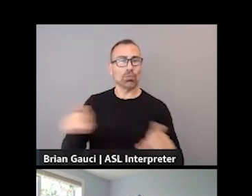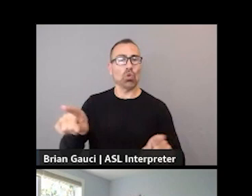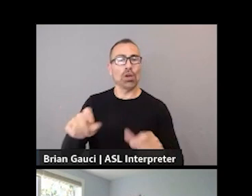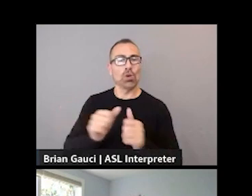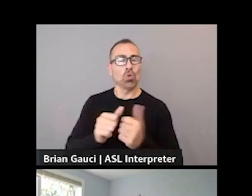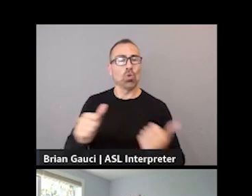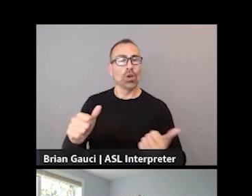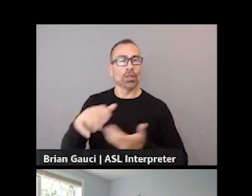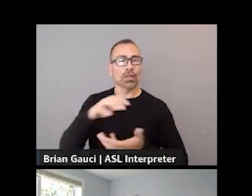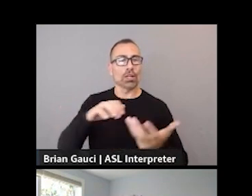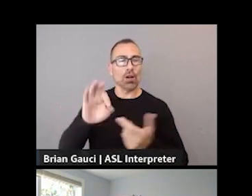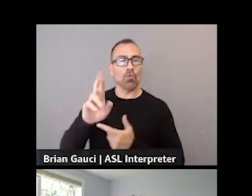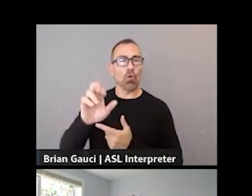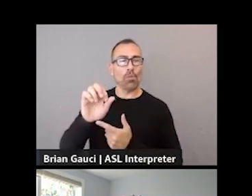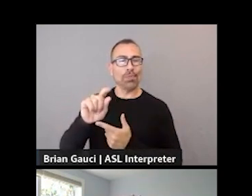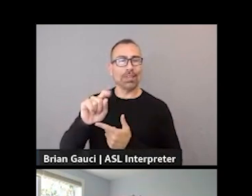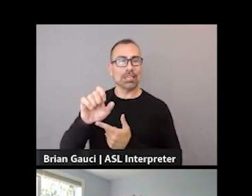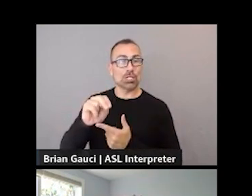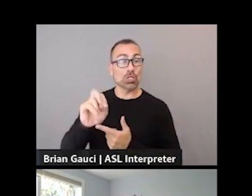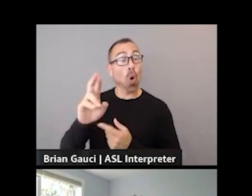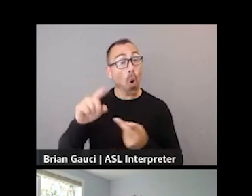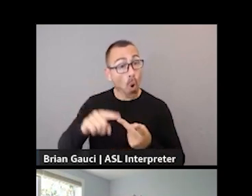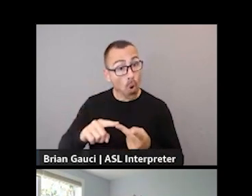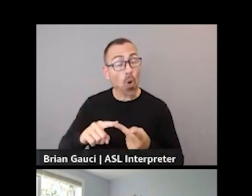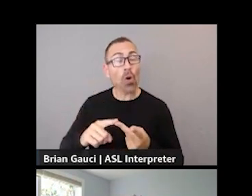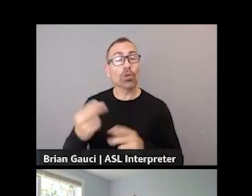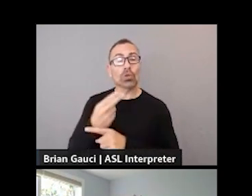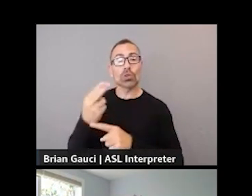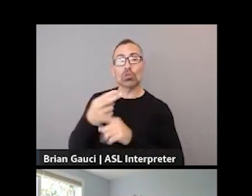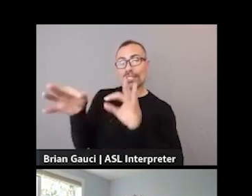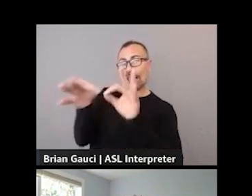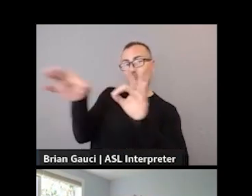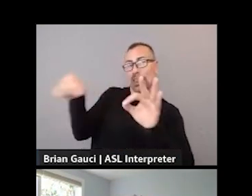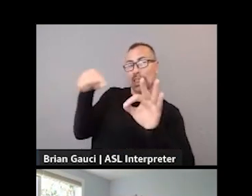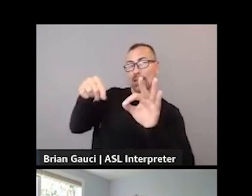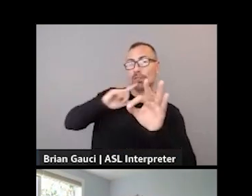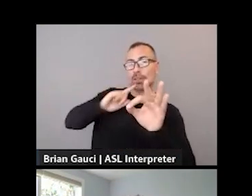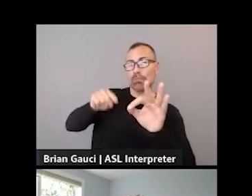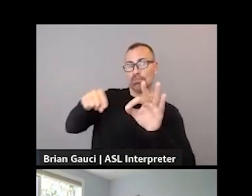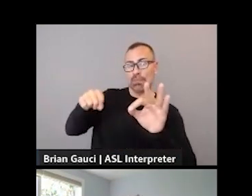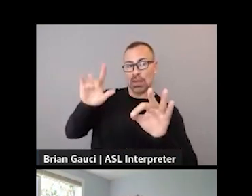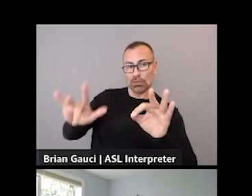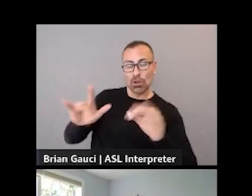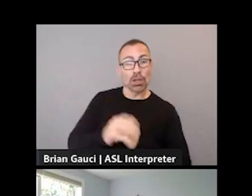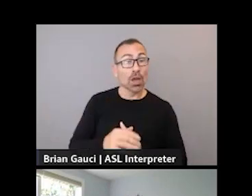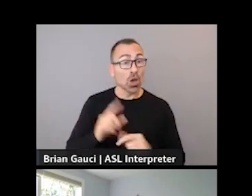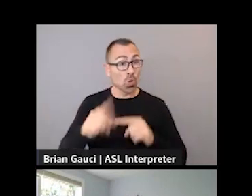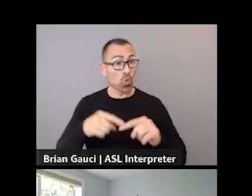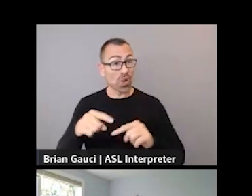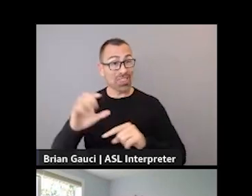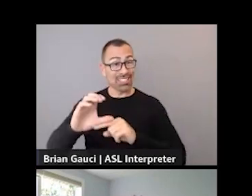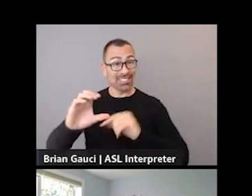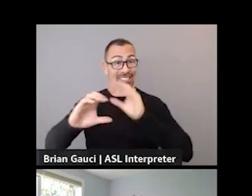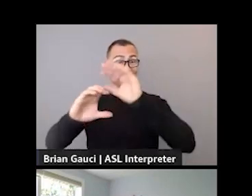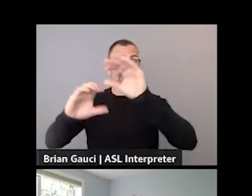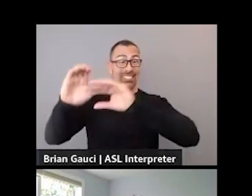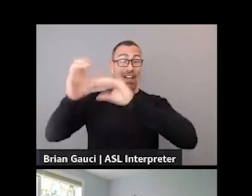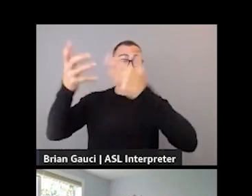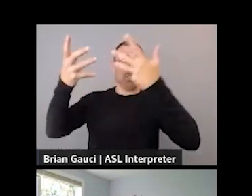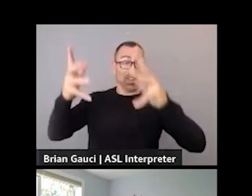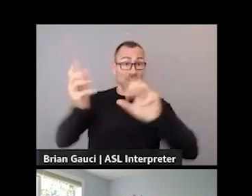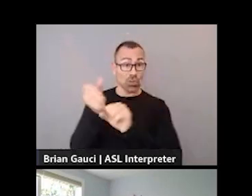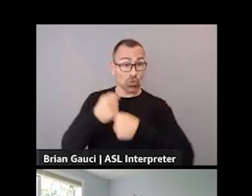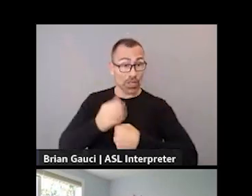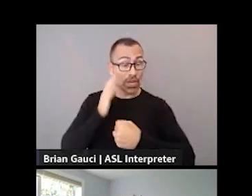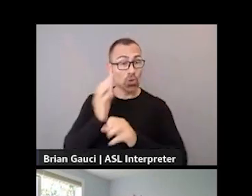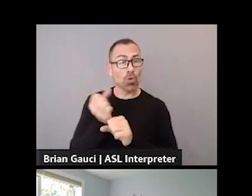CloudFormation, or you can run that from the command line. And once that stack is done being created, it will create that CloudFront distribution